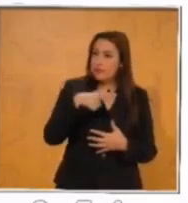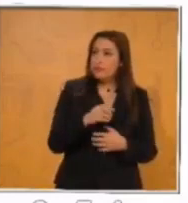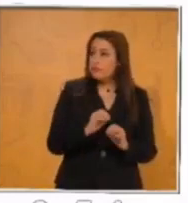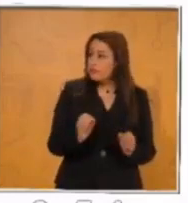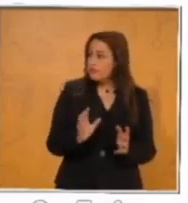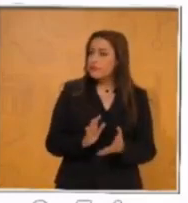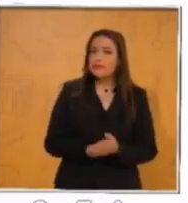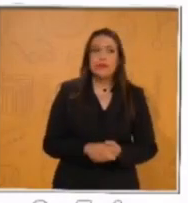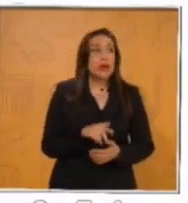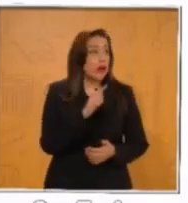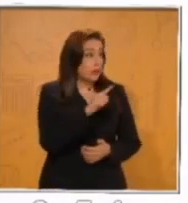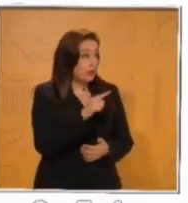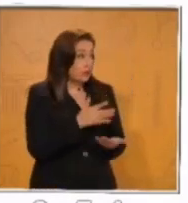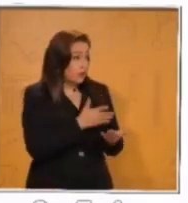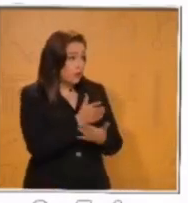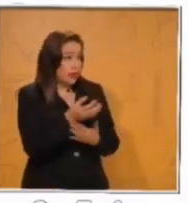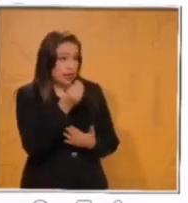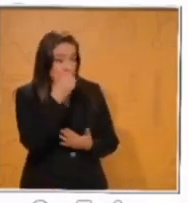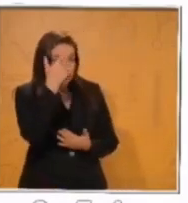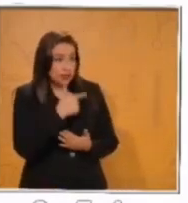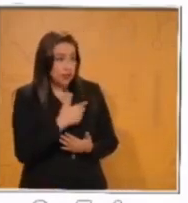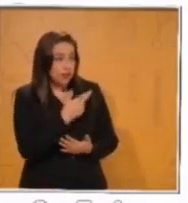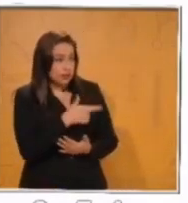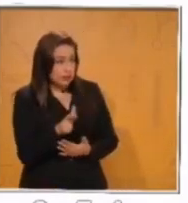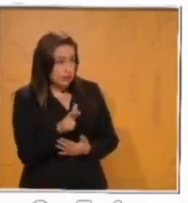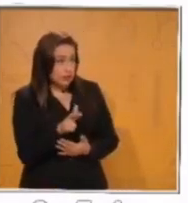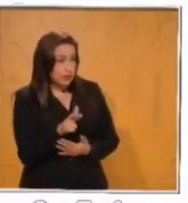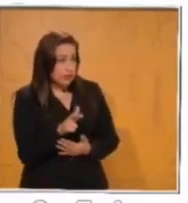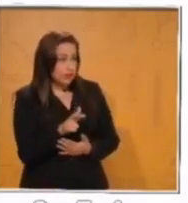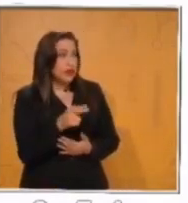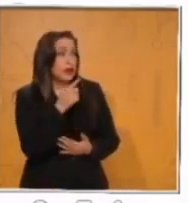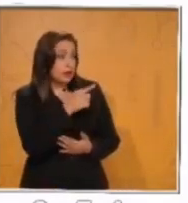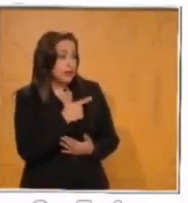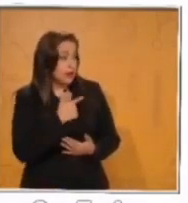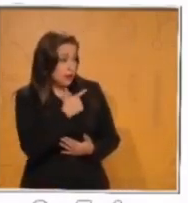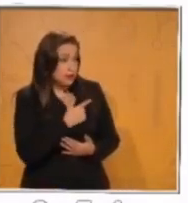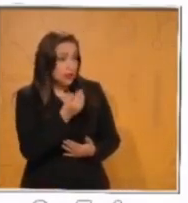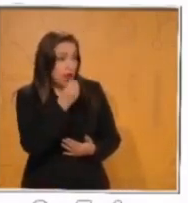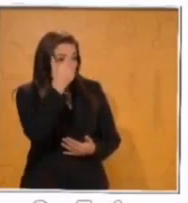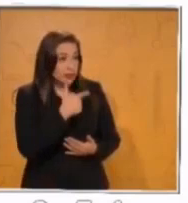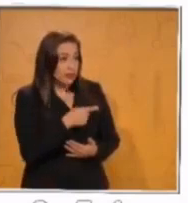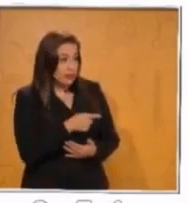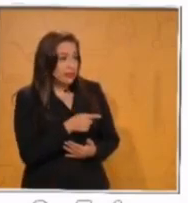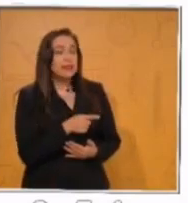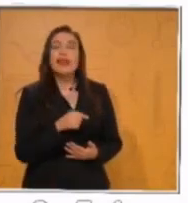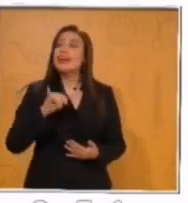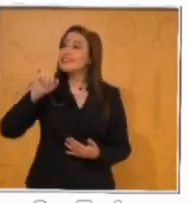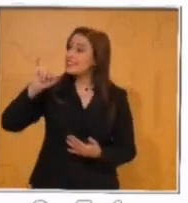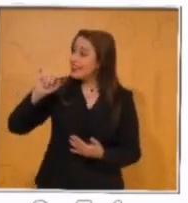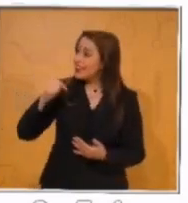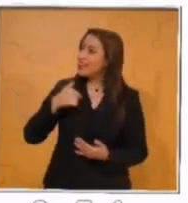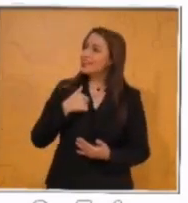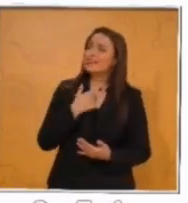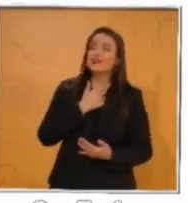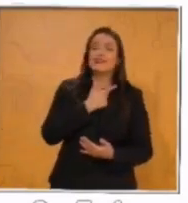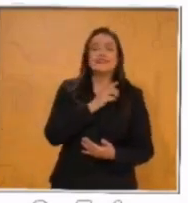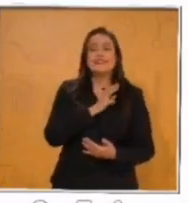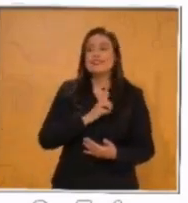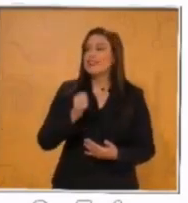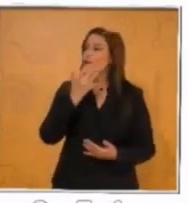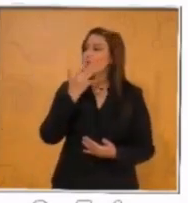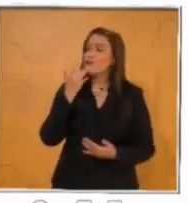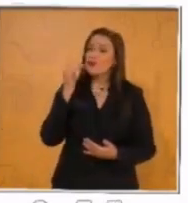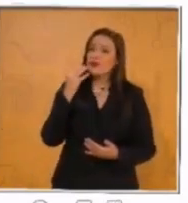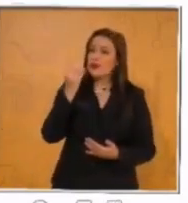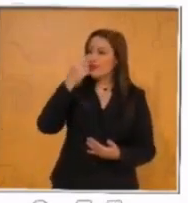Did you eat in a restaurant? Did you enjoy your dinner? Yes, we enjoy our dinner